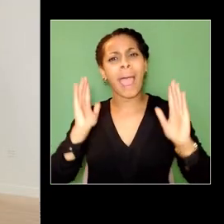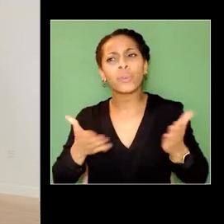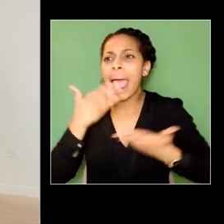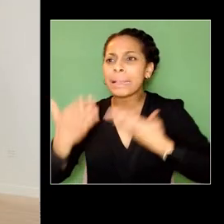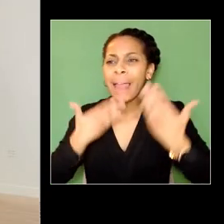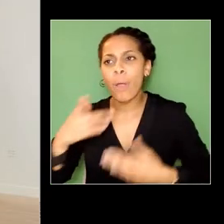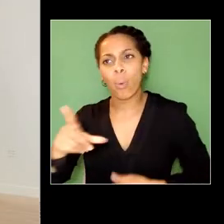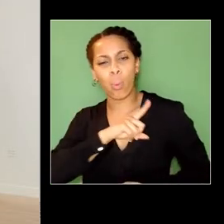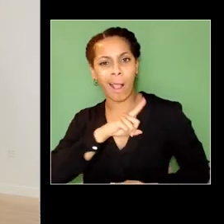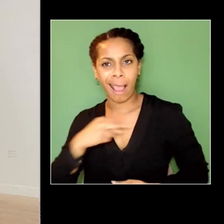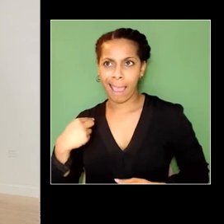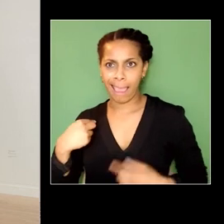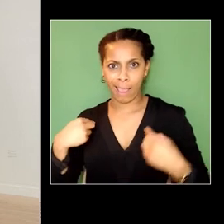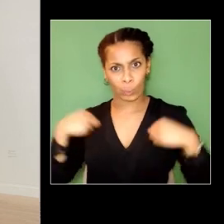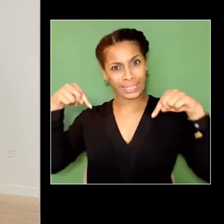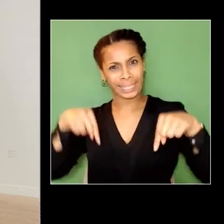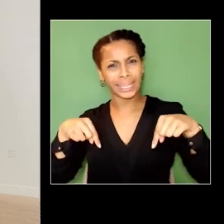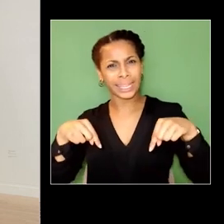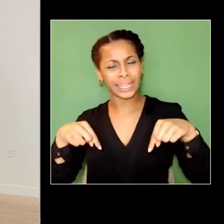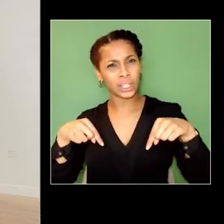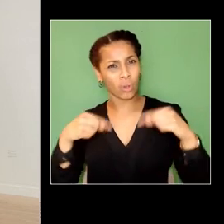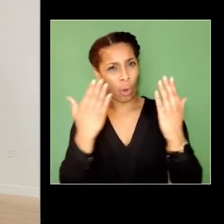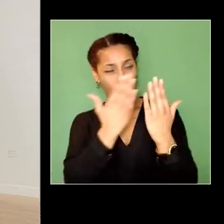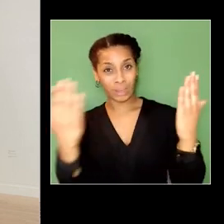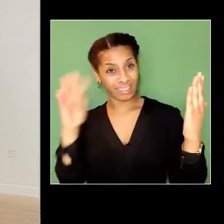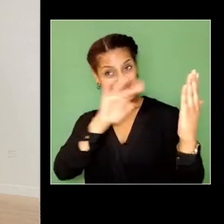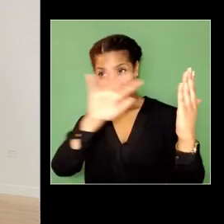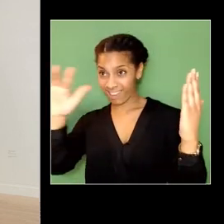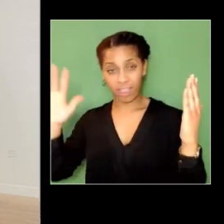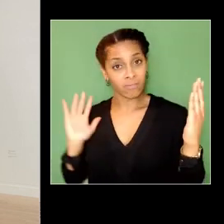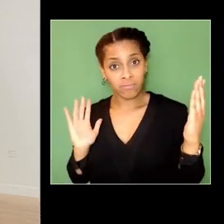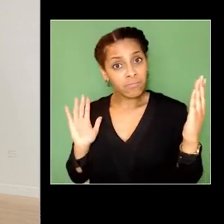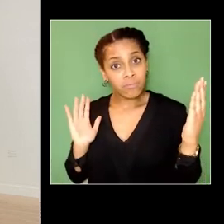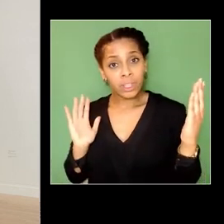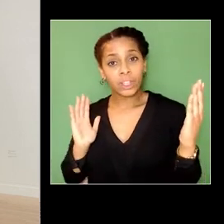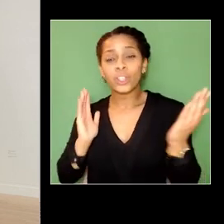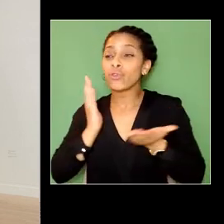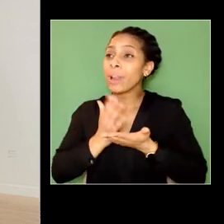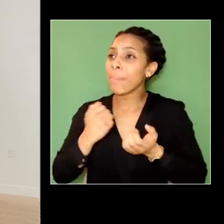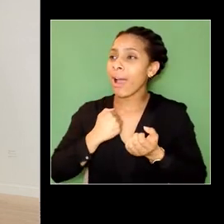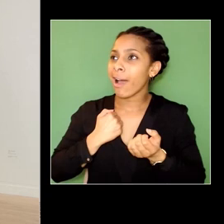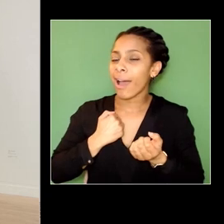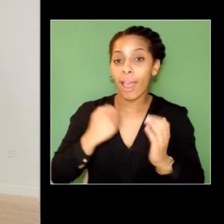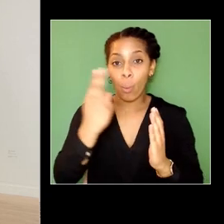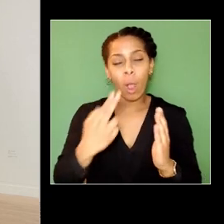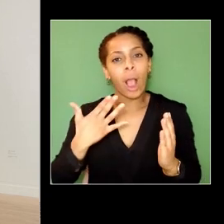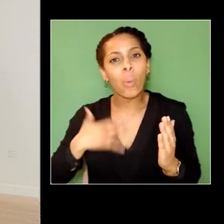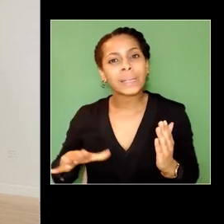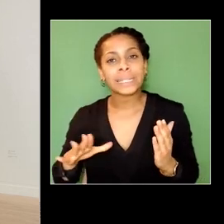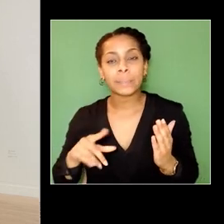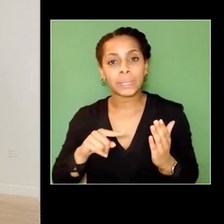Mm-hmm. And so more and more within the work, I wanted it to be front and center.